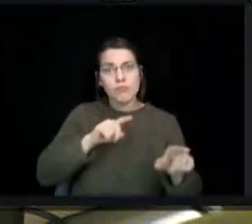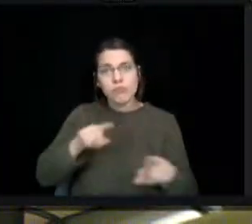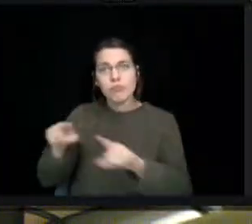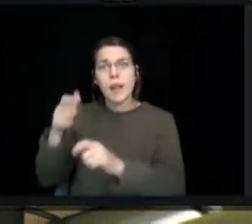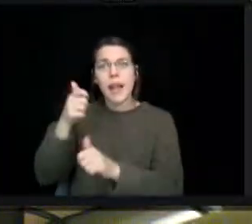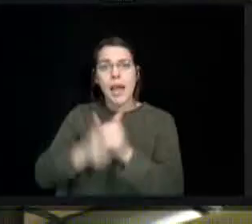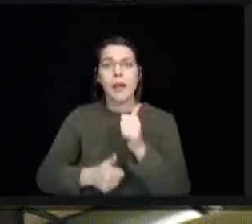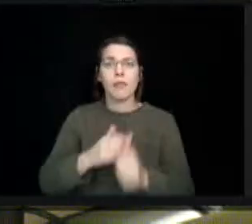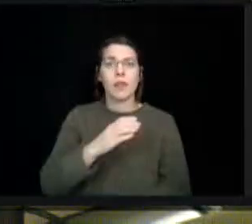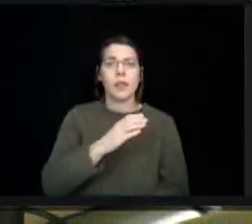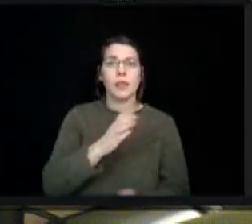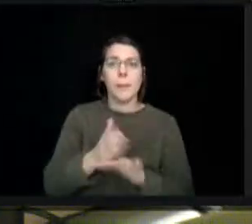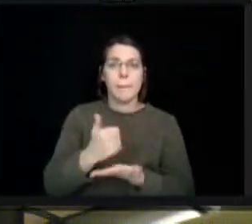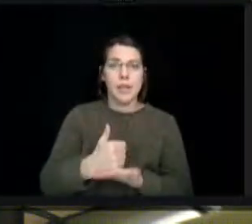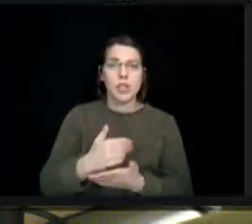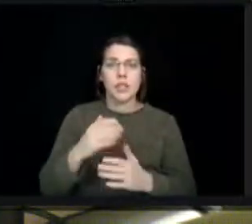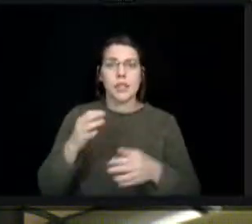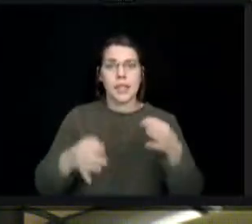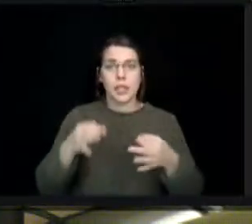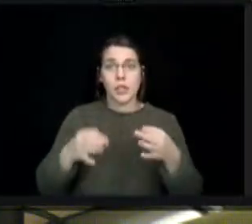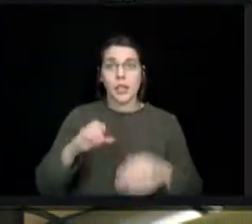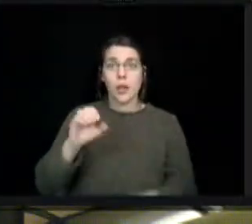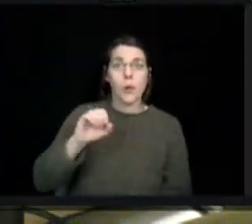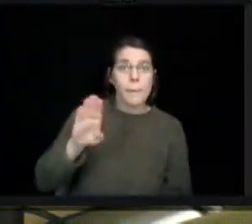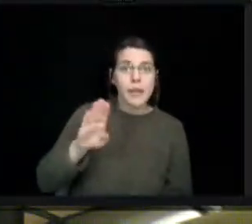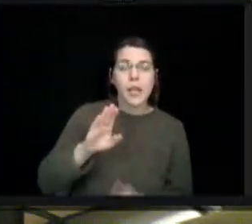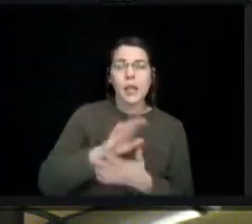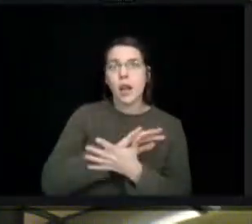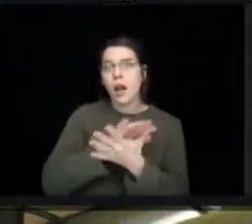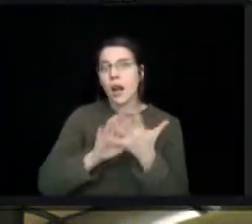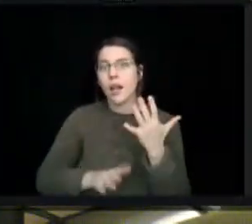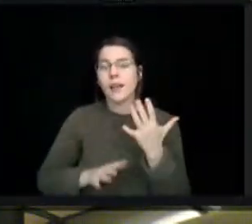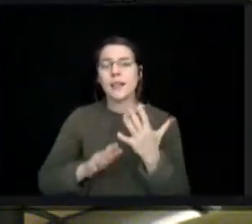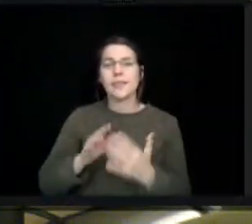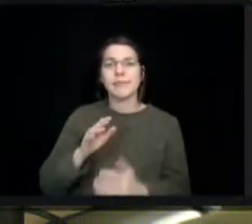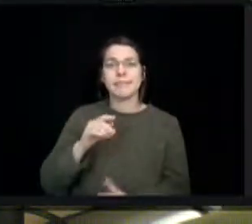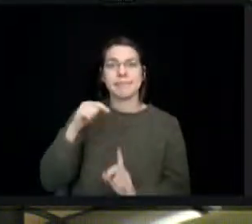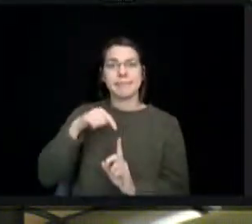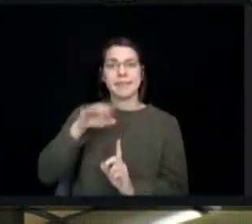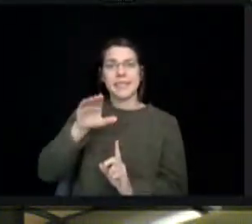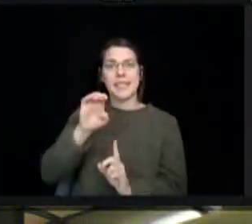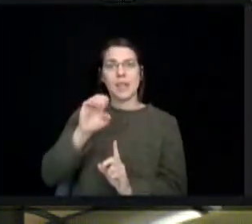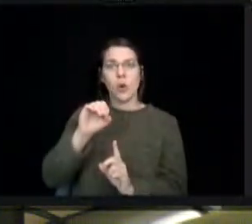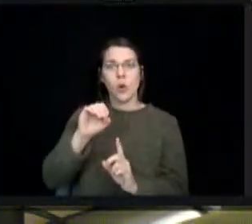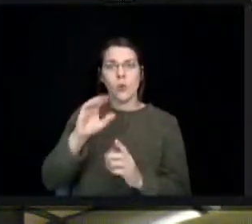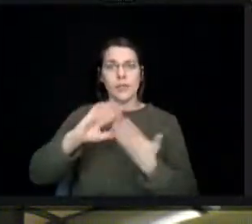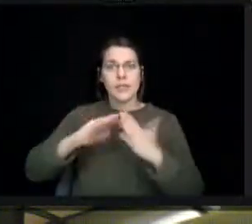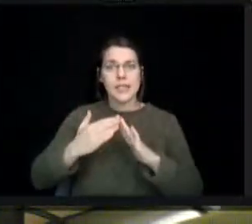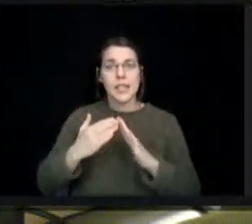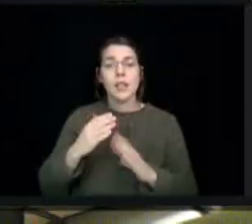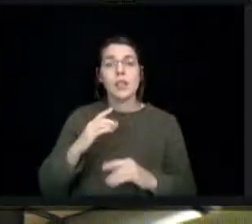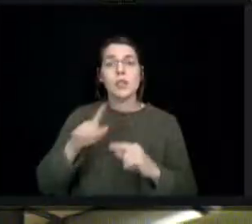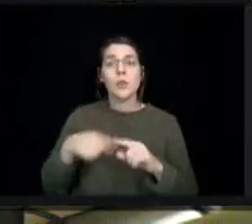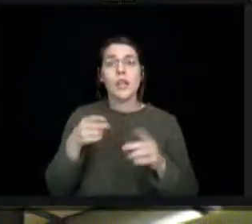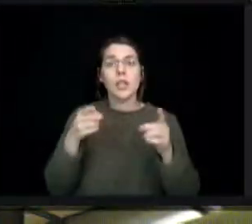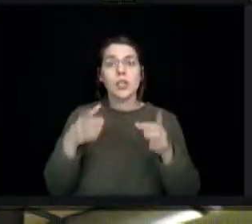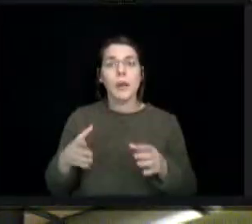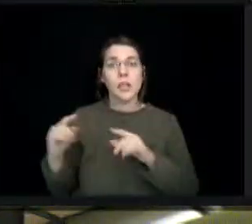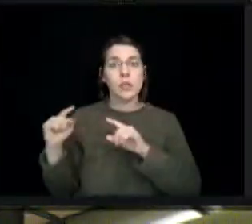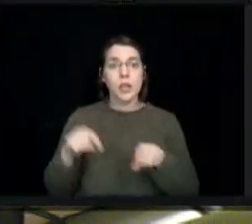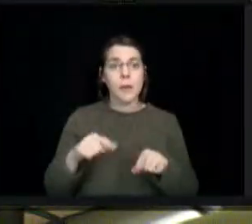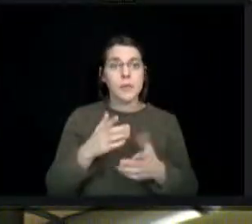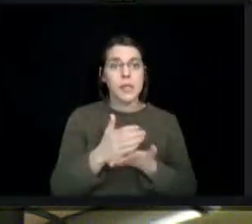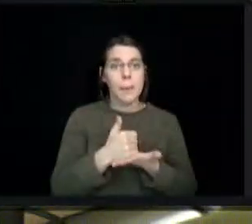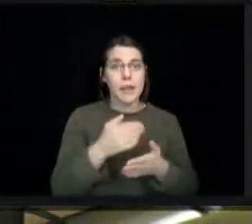therefore, OMB, every single department. He is the CEO of the city. So the same way that you have a director who shows up to those budget hearings, you